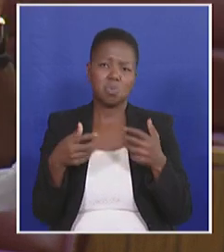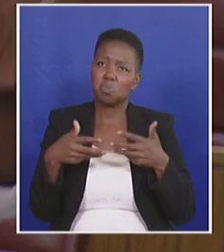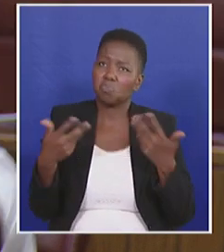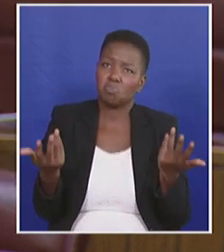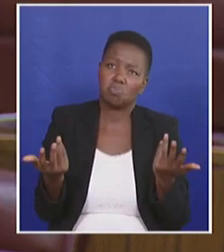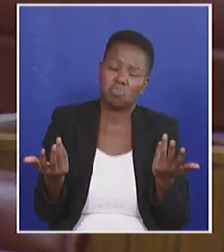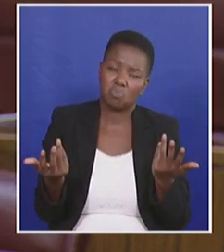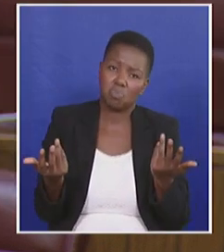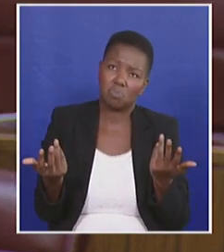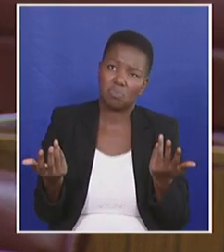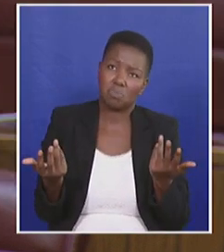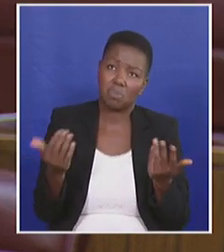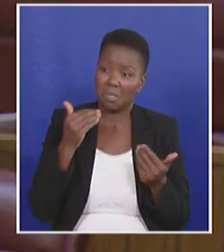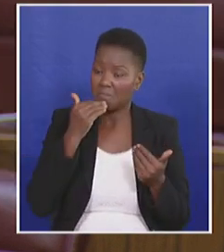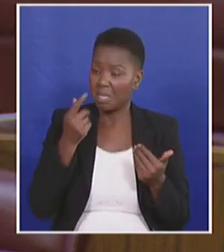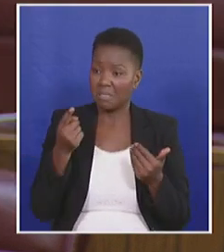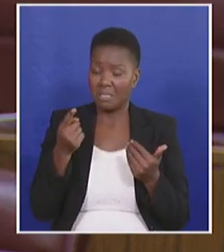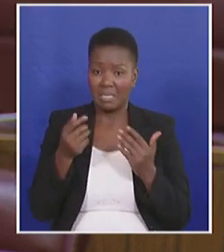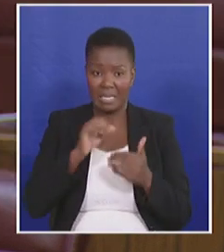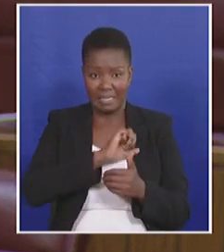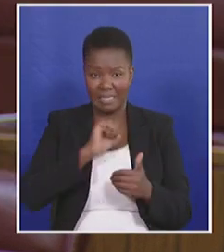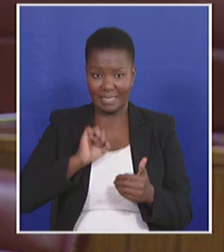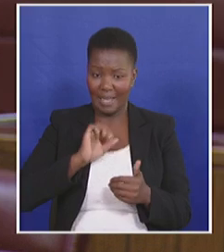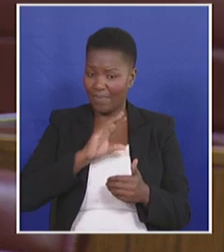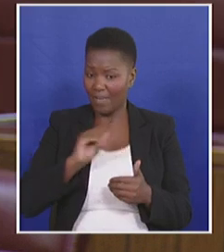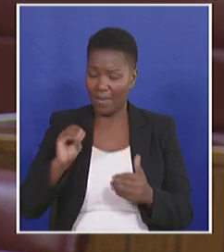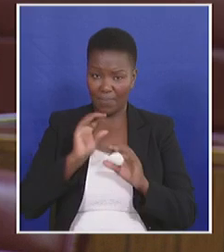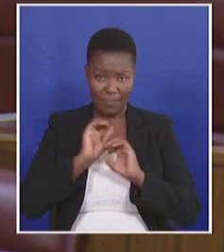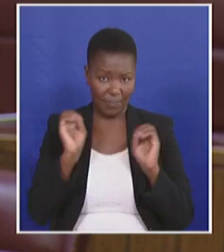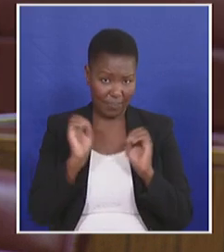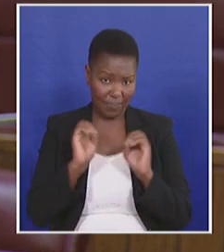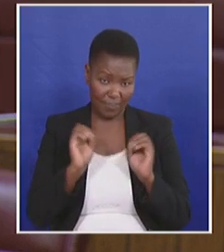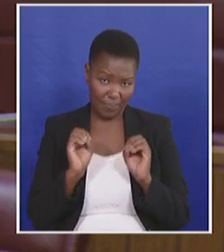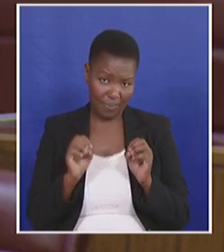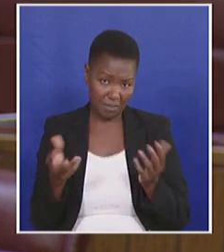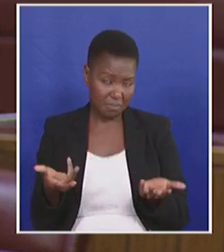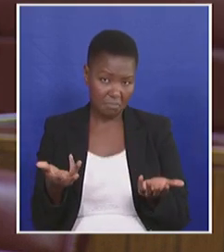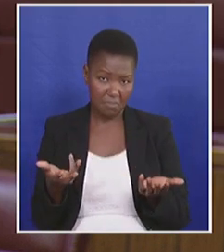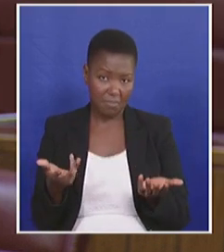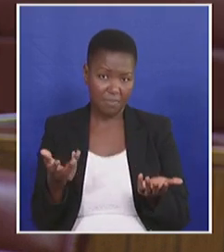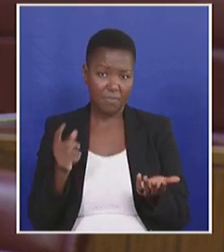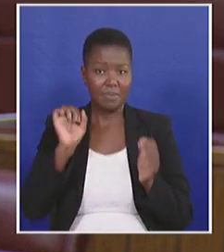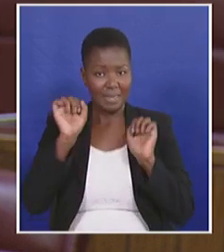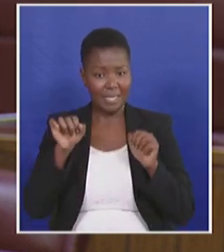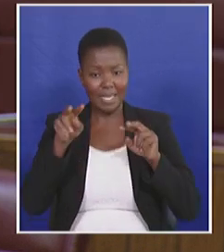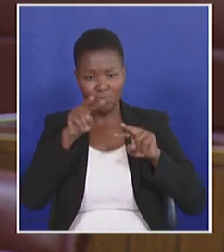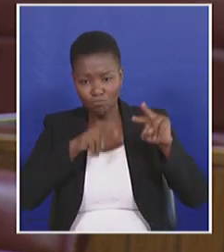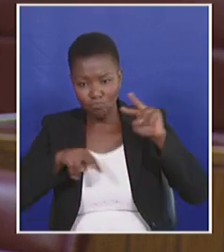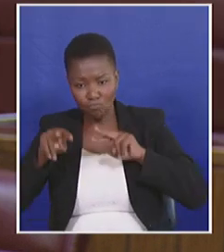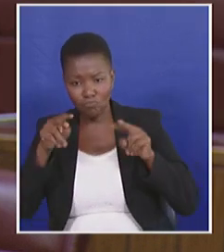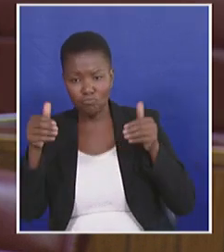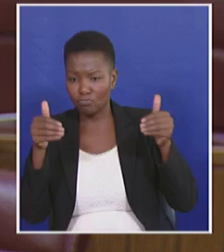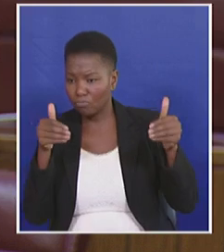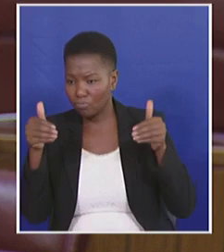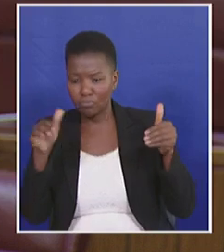are protesting for? Are you still saying your department is still lacking that capacity to capacitate the men